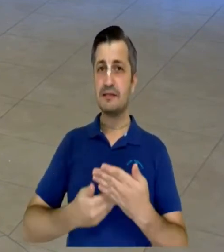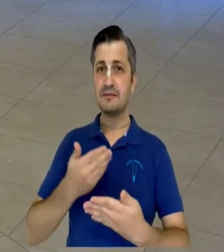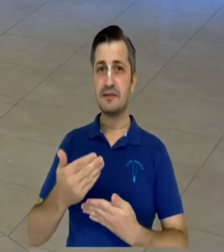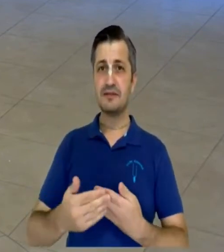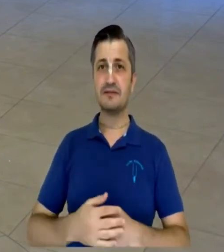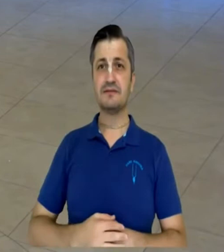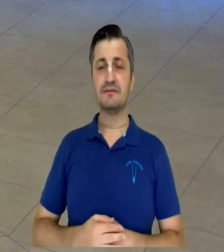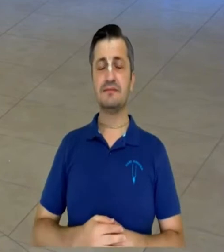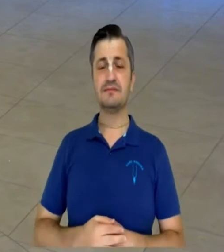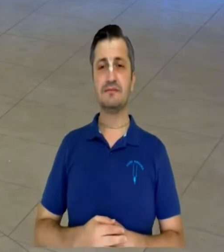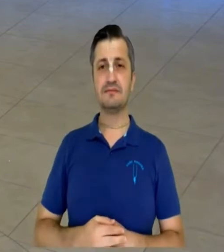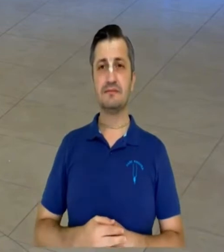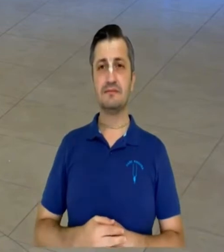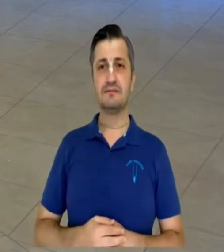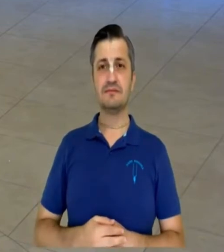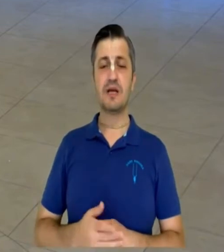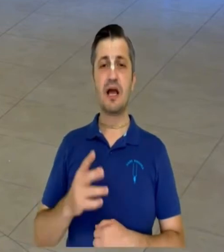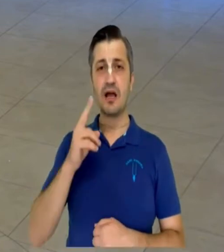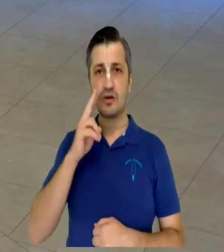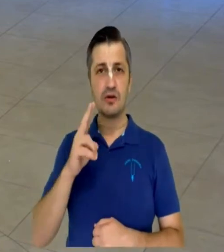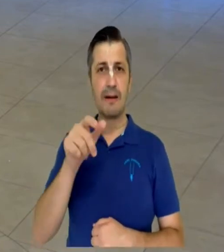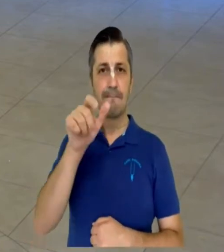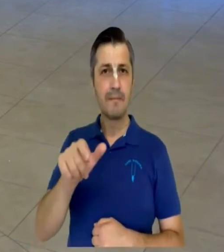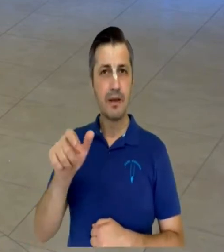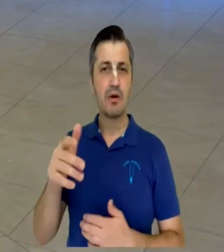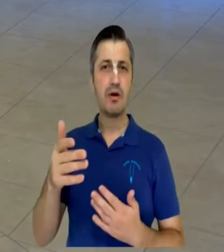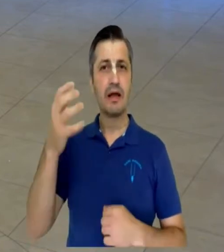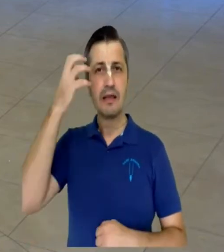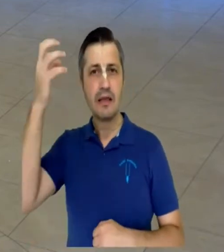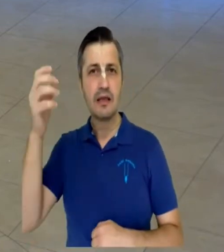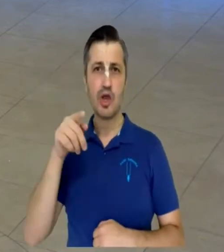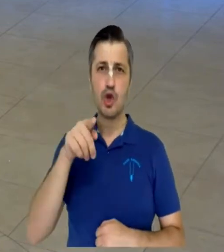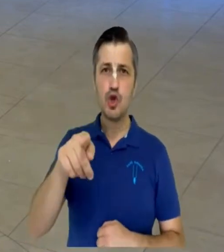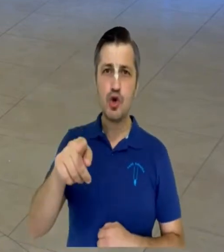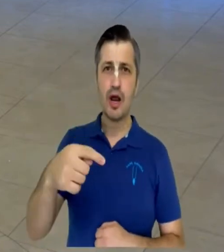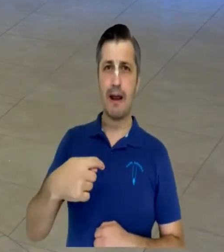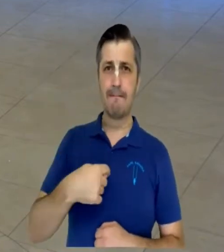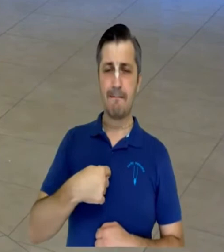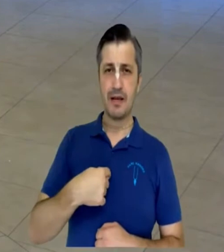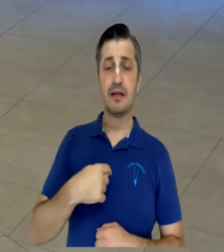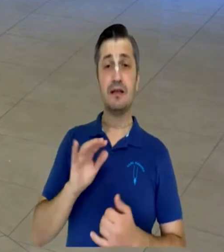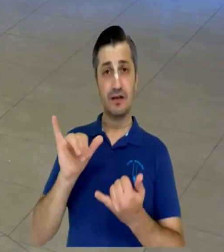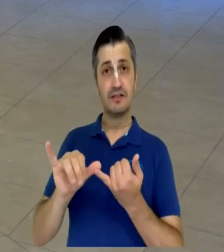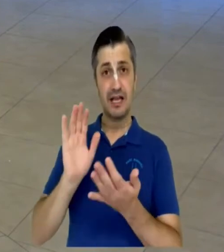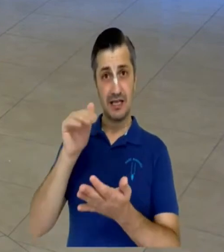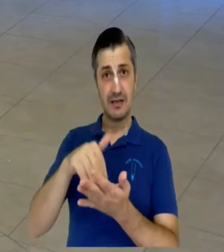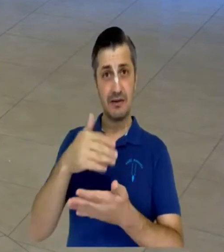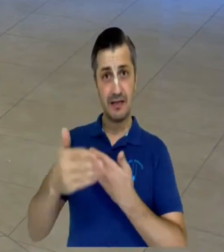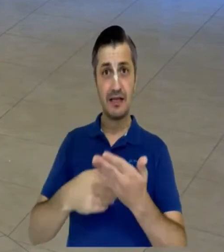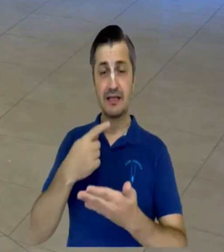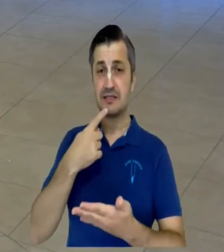kings and you and me have always existed, and there will never be a time in the future when we will not